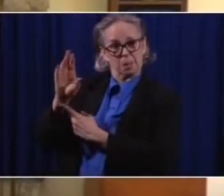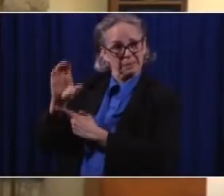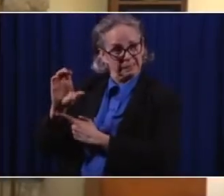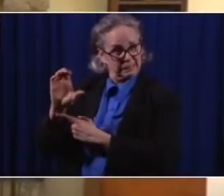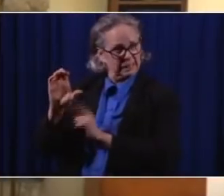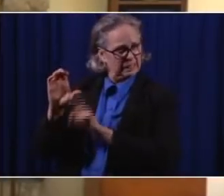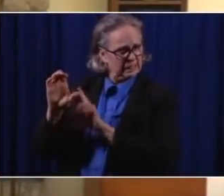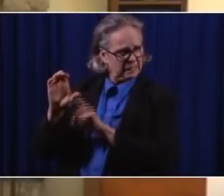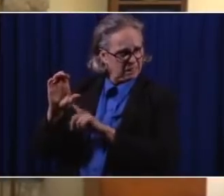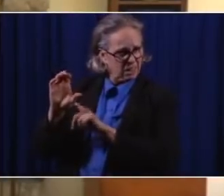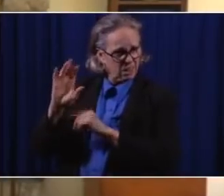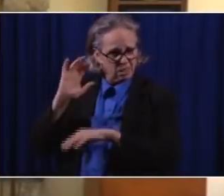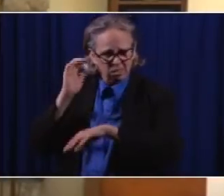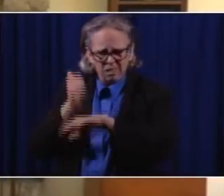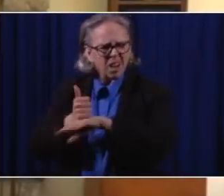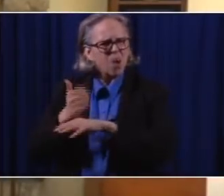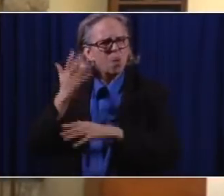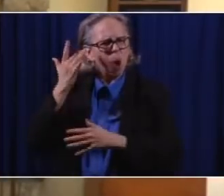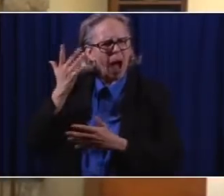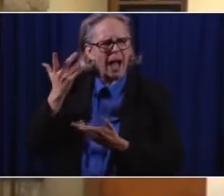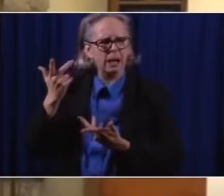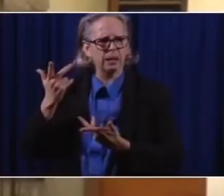exists to protect workers.